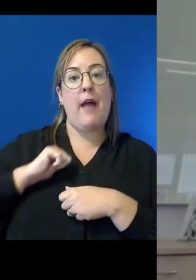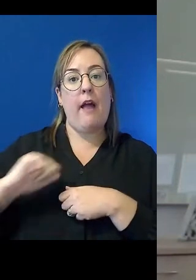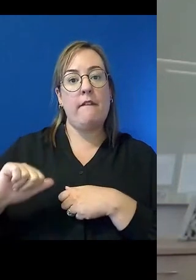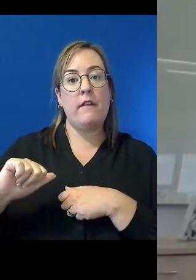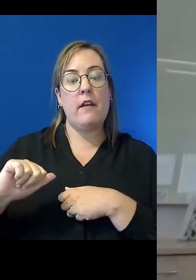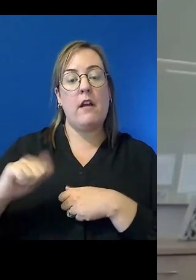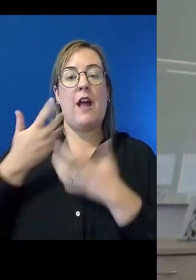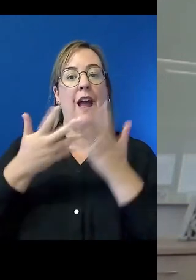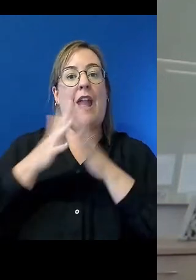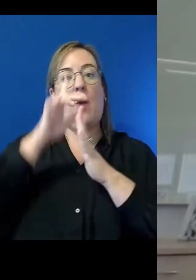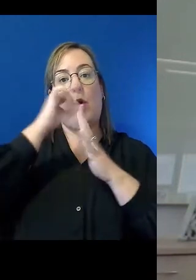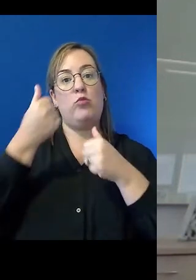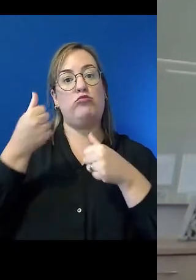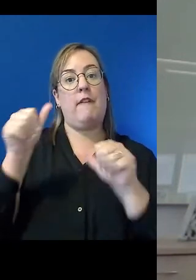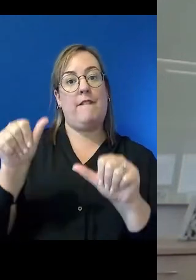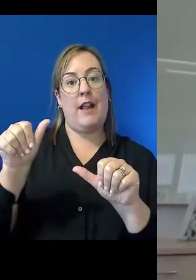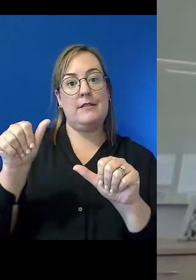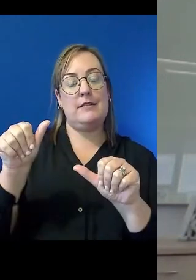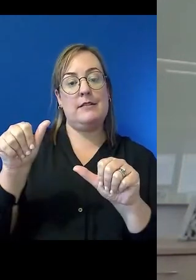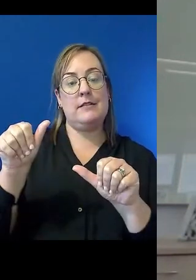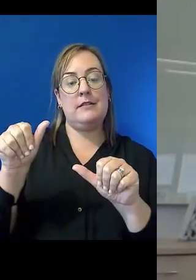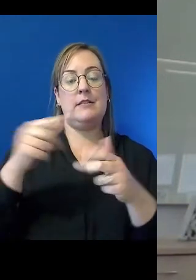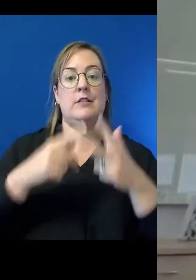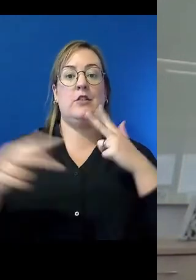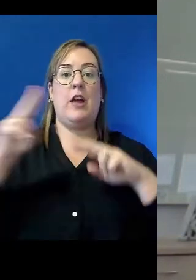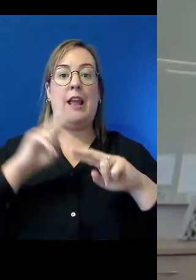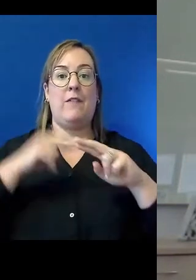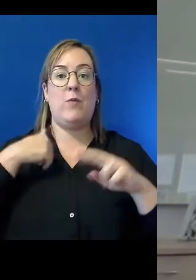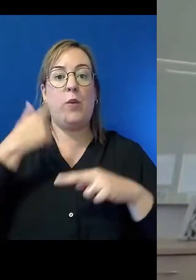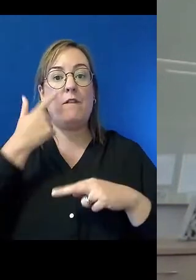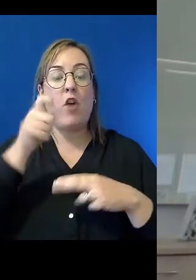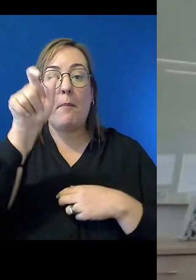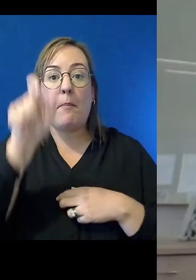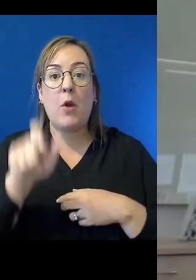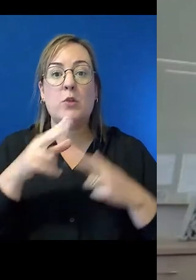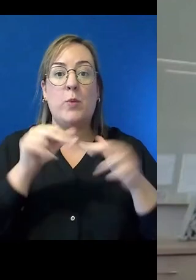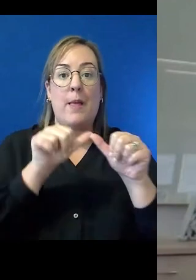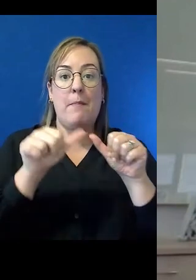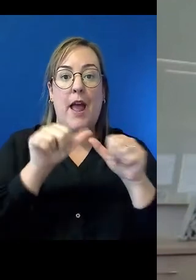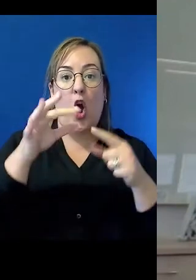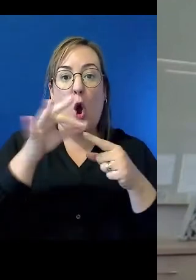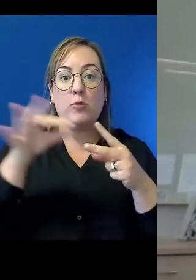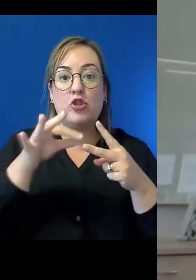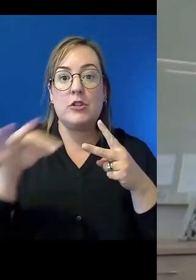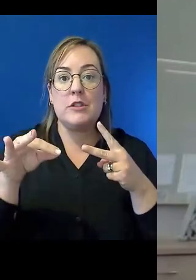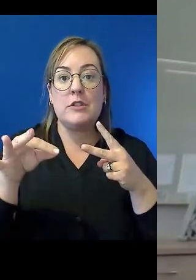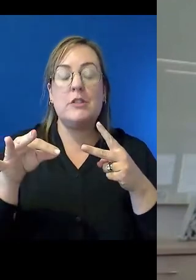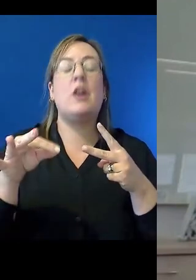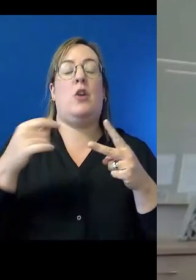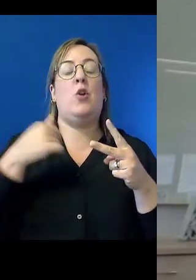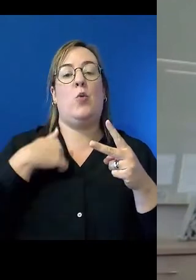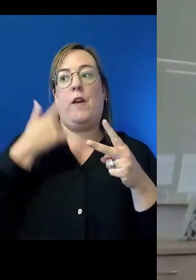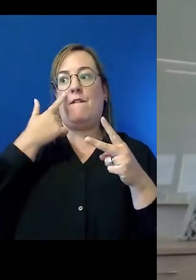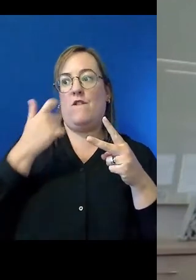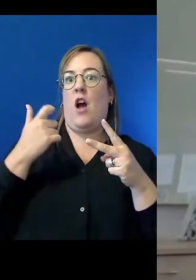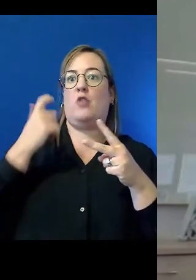techniques so that, if we came across a person, we could get better options to prevent that person from going into the system